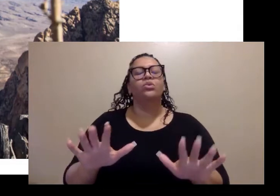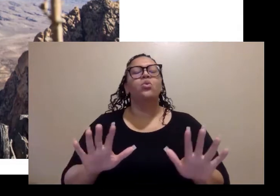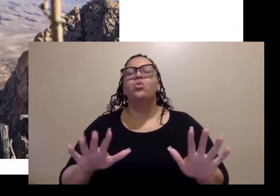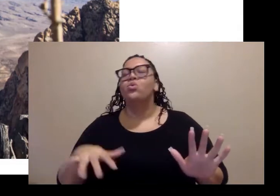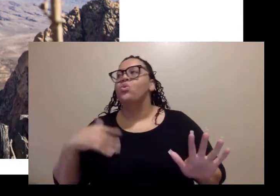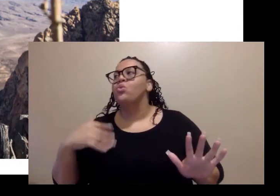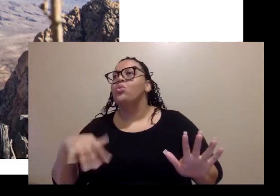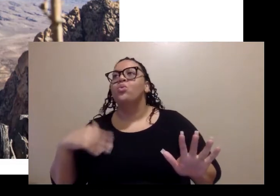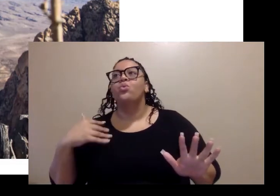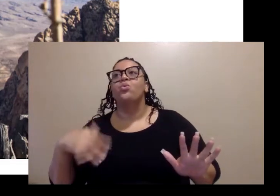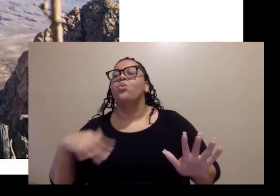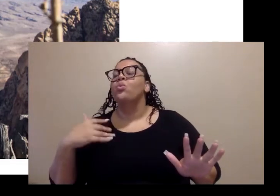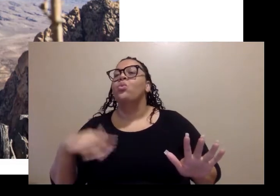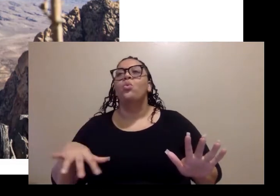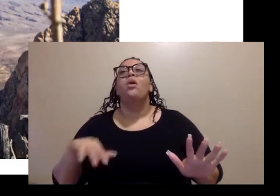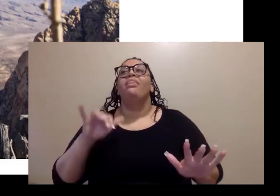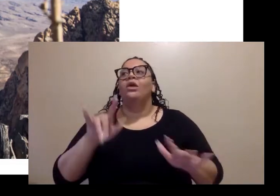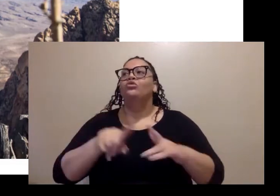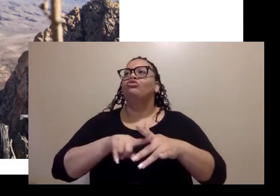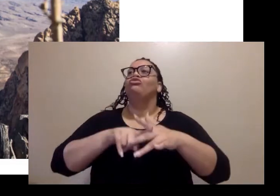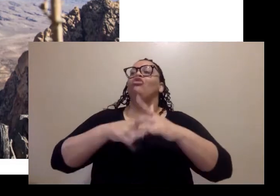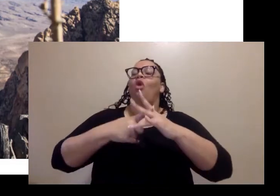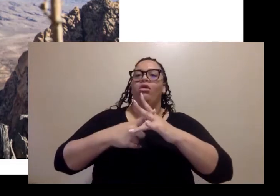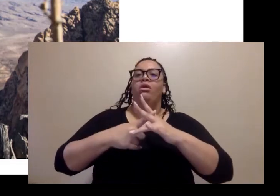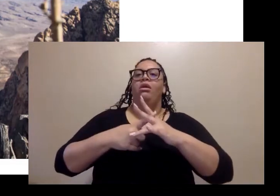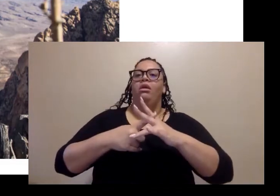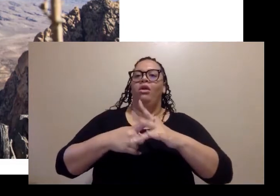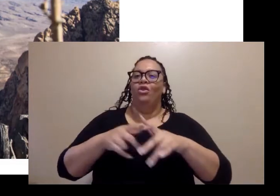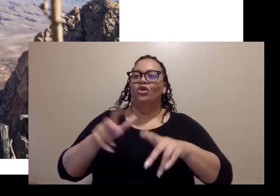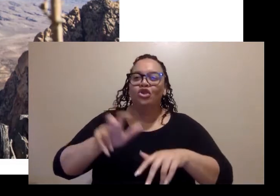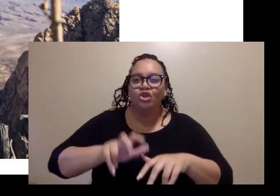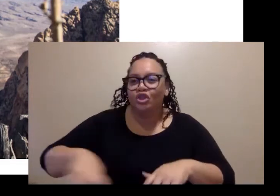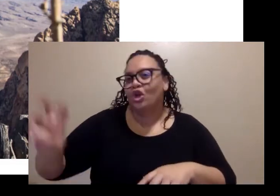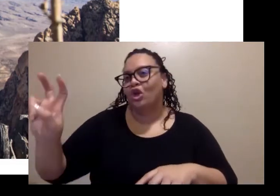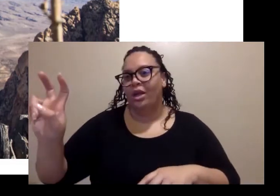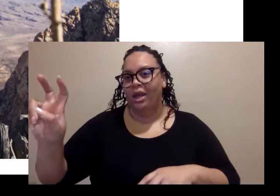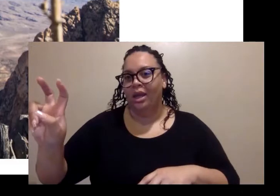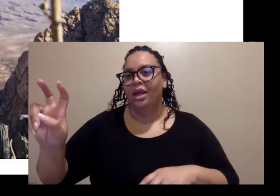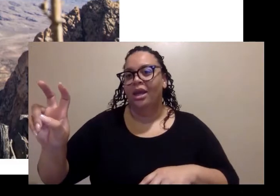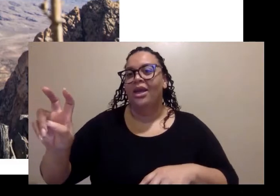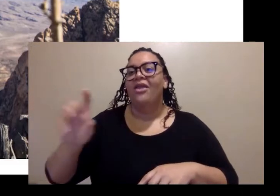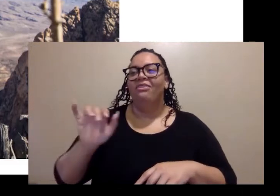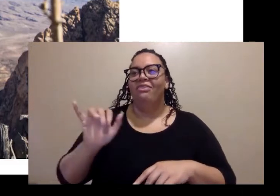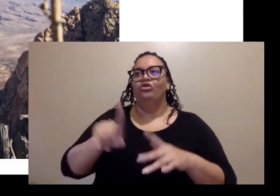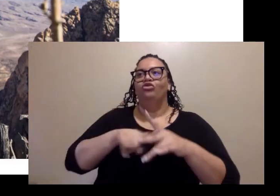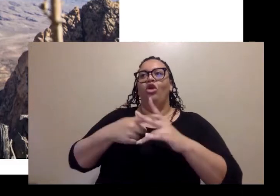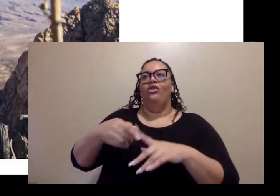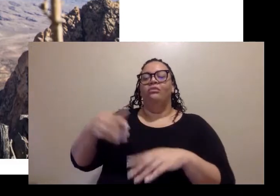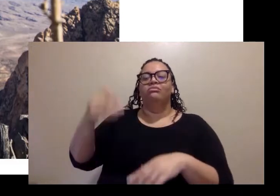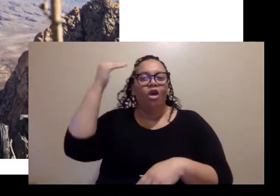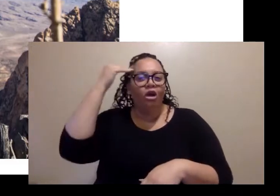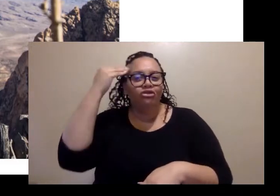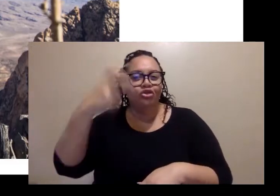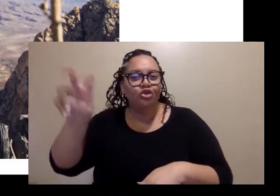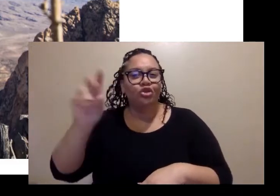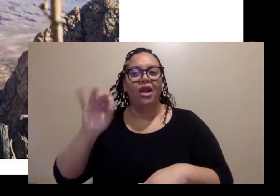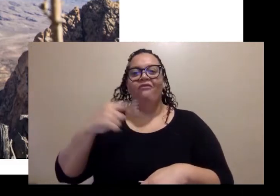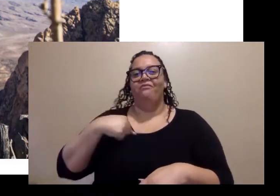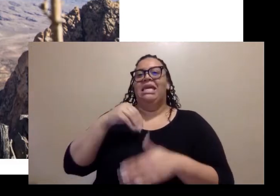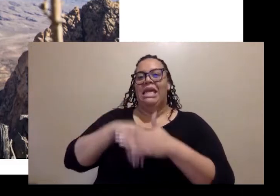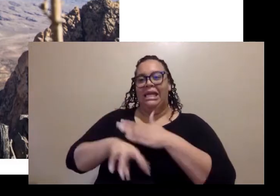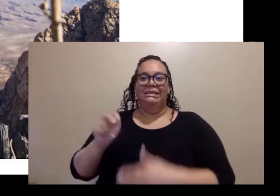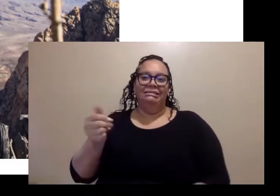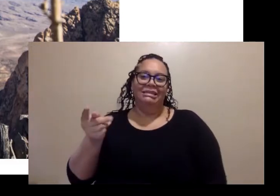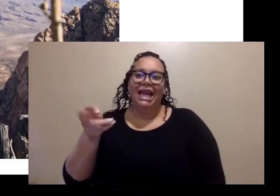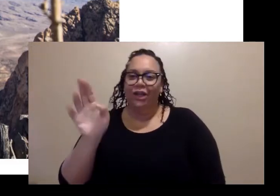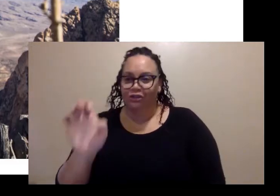that began a journey for me. That began actually the conscious journey of me being in nature, right? So now